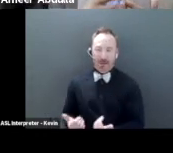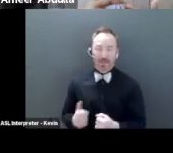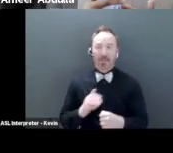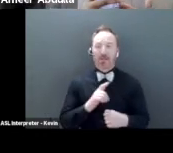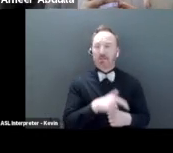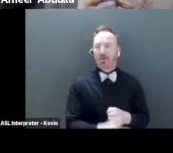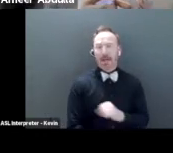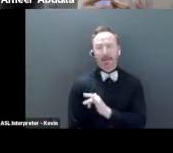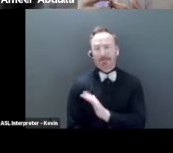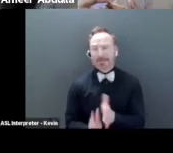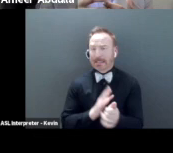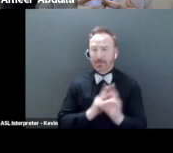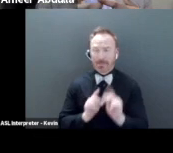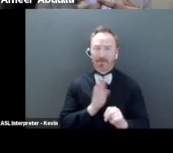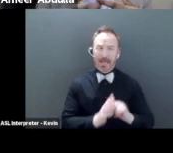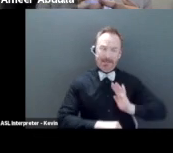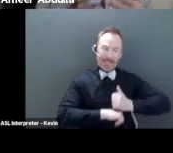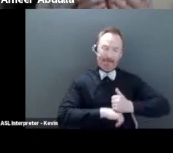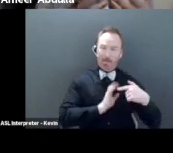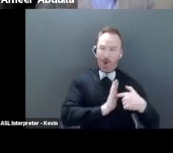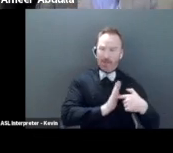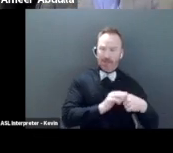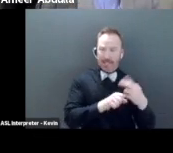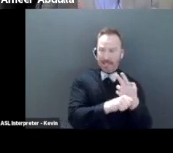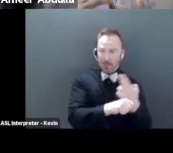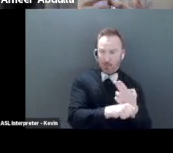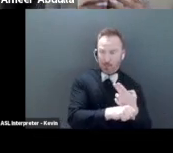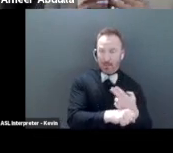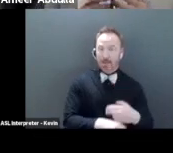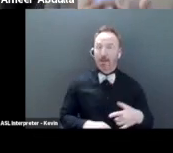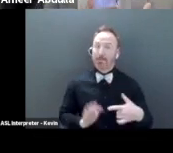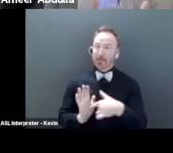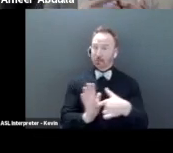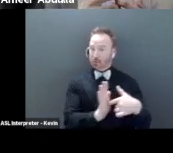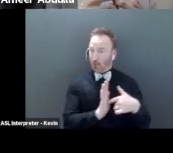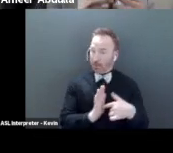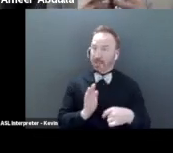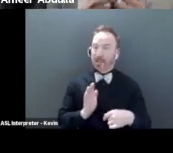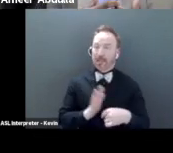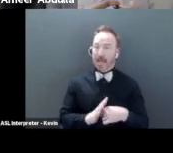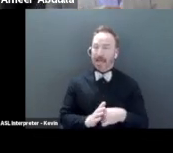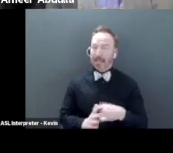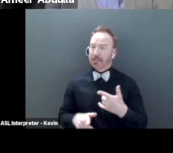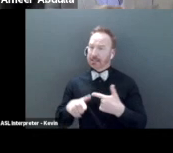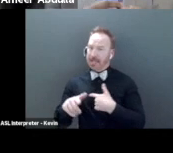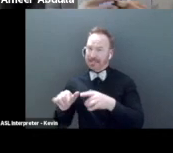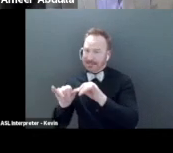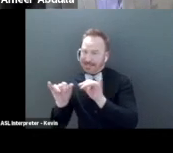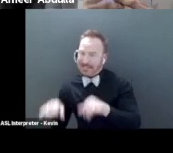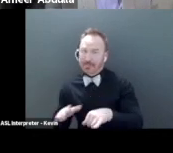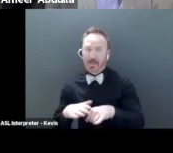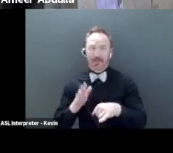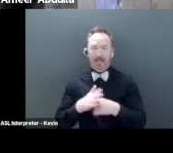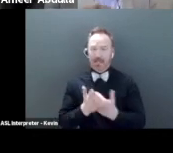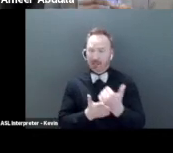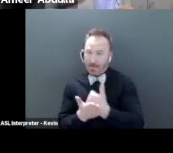that they use. But showing sophistication and showing compensation and showing that your business is ready and it's scaling